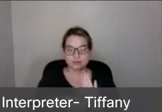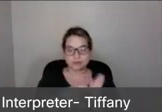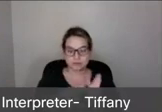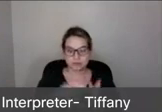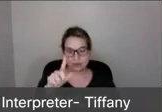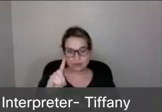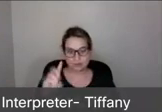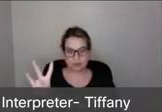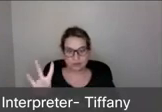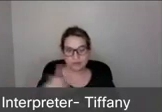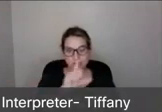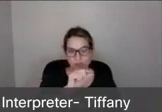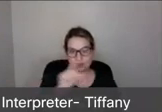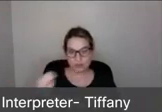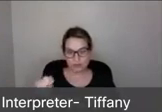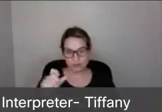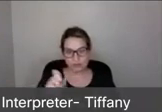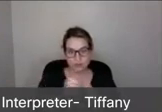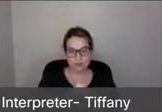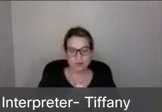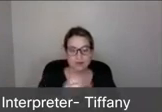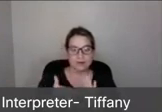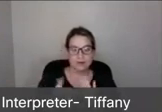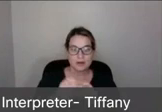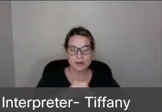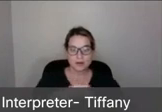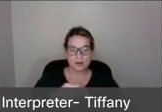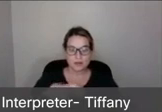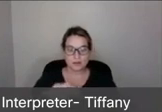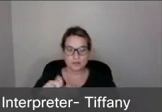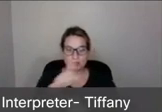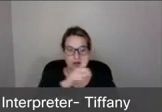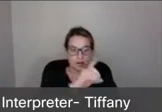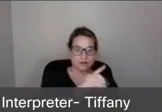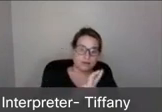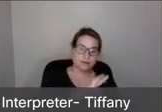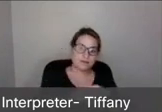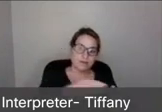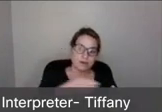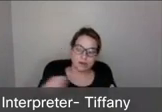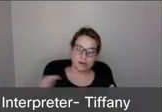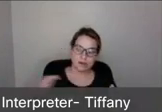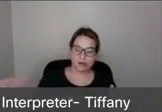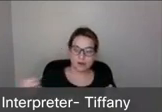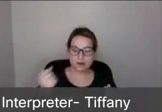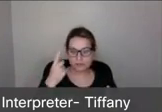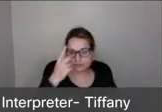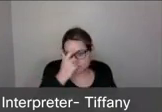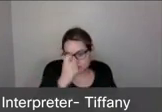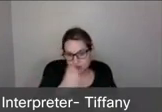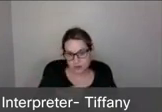the 2020 election. David campaigned from one end of LD7 to the other and understood that because of